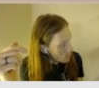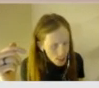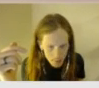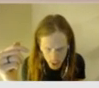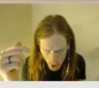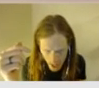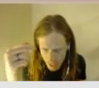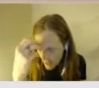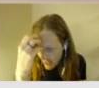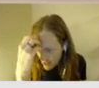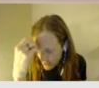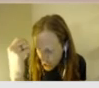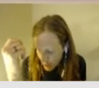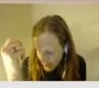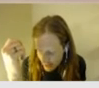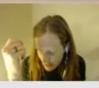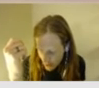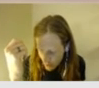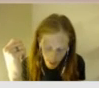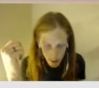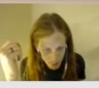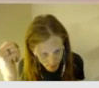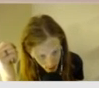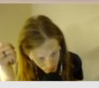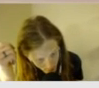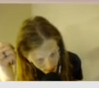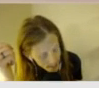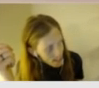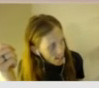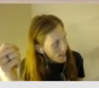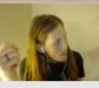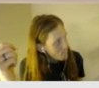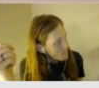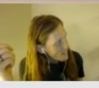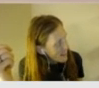for a washing machine and dryer. And in my video blogs, where I also make videos, Red Vlogs,